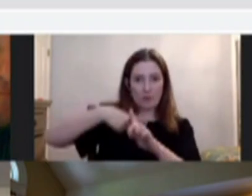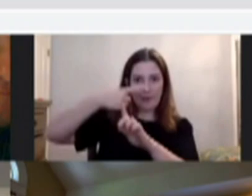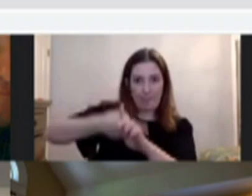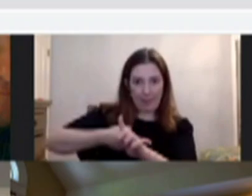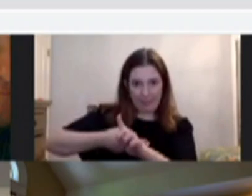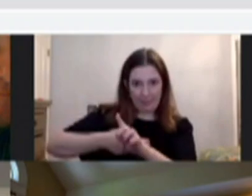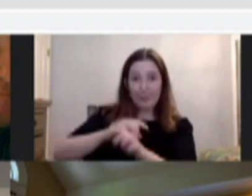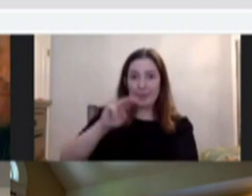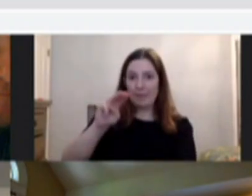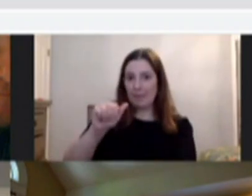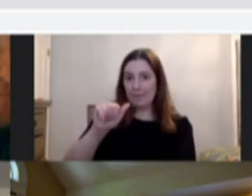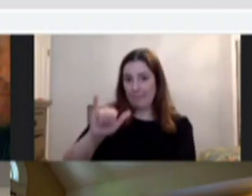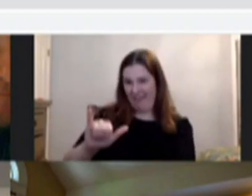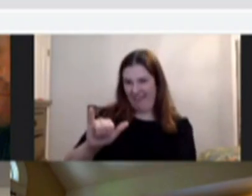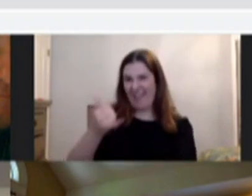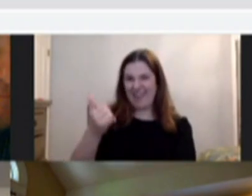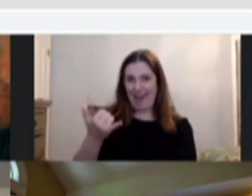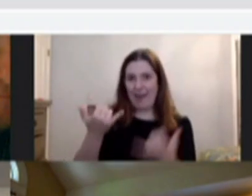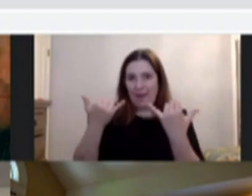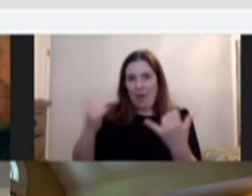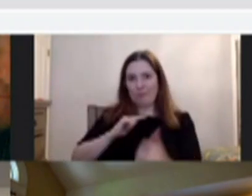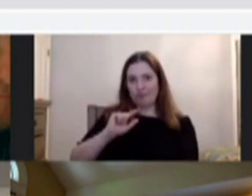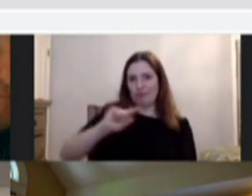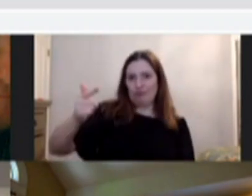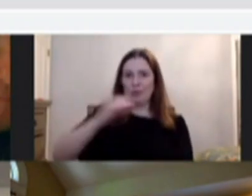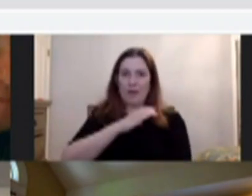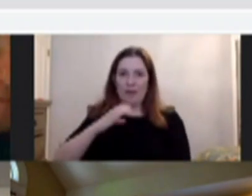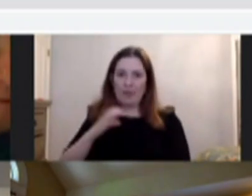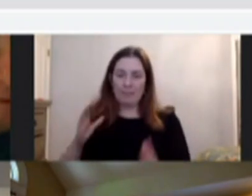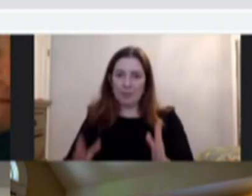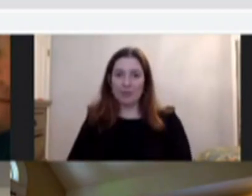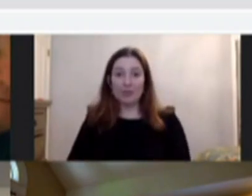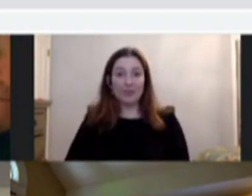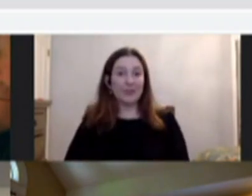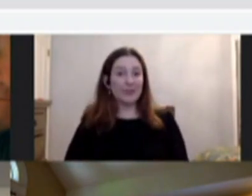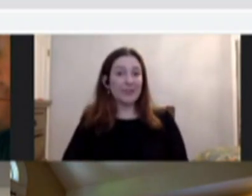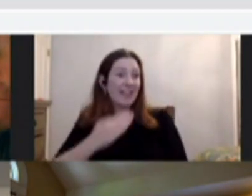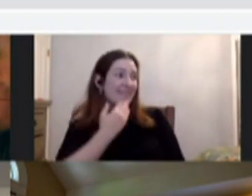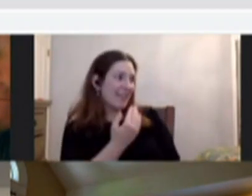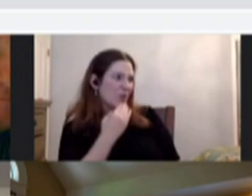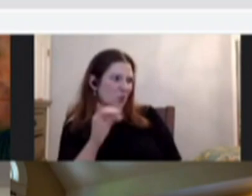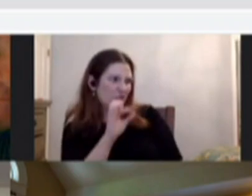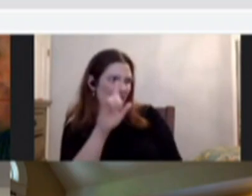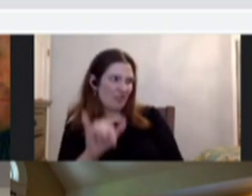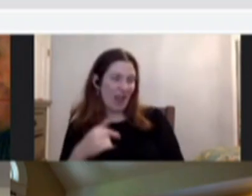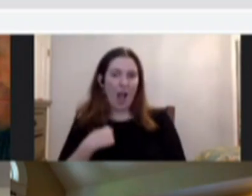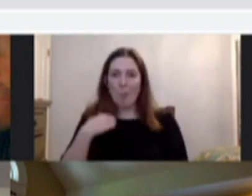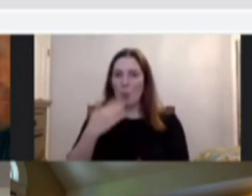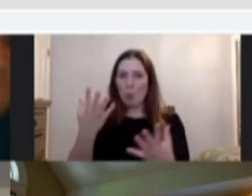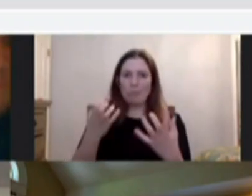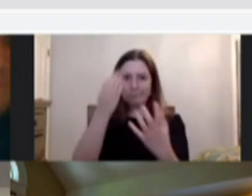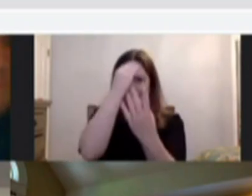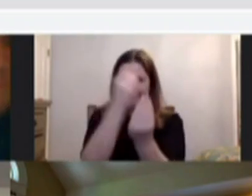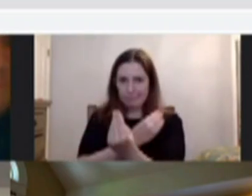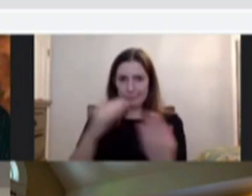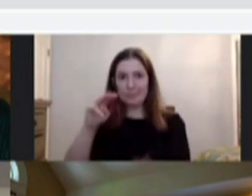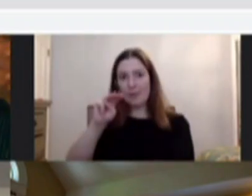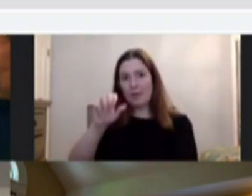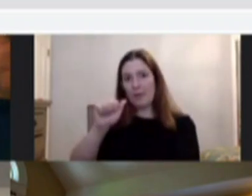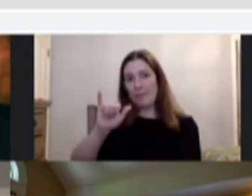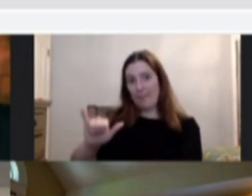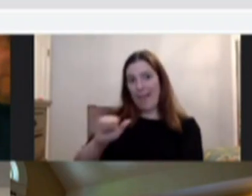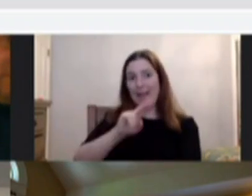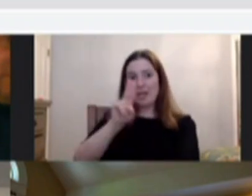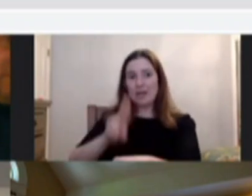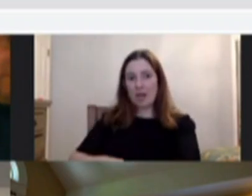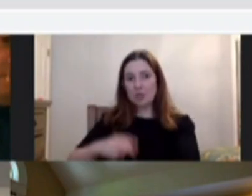to say a few words about that. Thanks, Jerry. Yeah, I wanted to let everybody know that May is National Mental Health